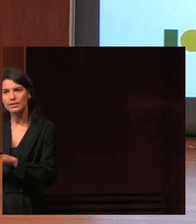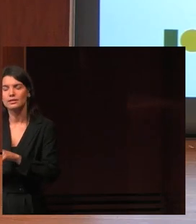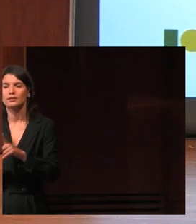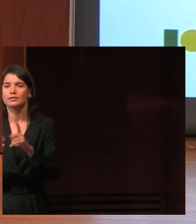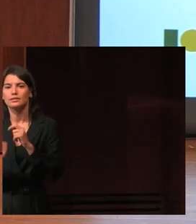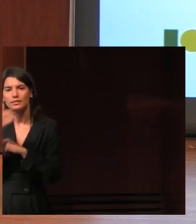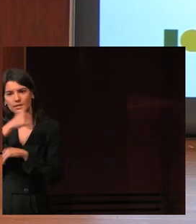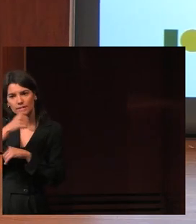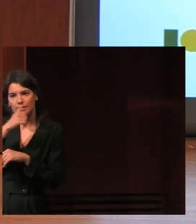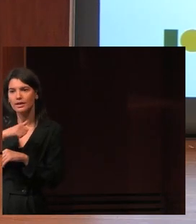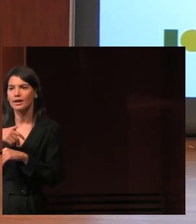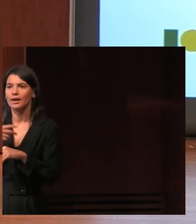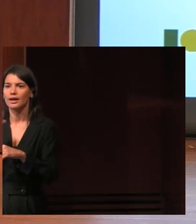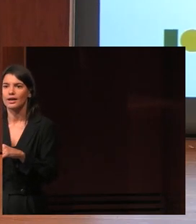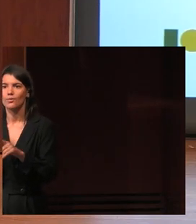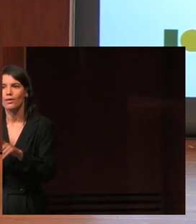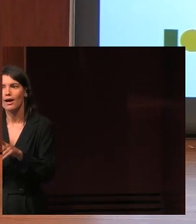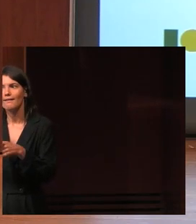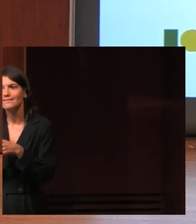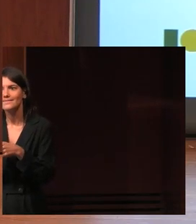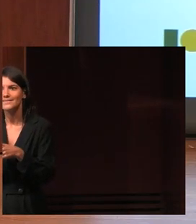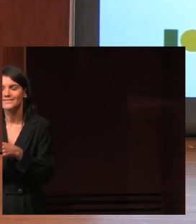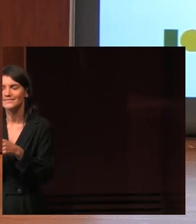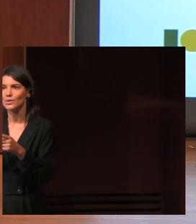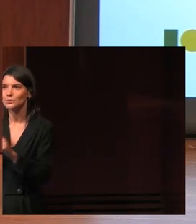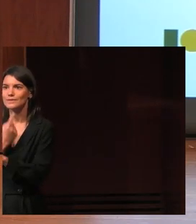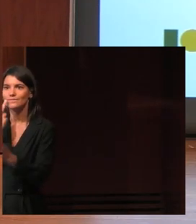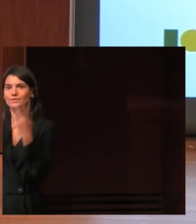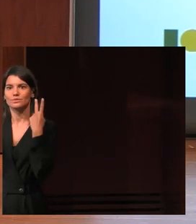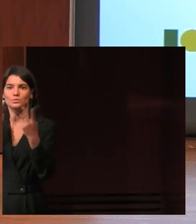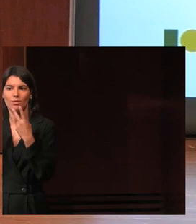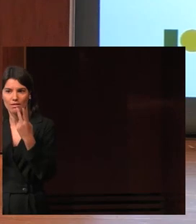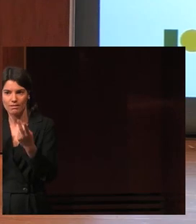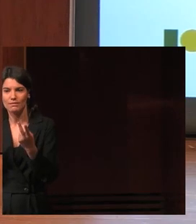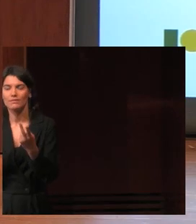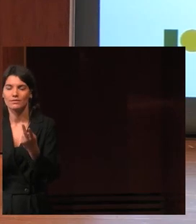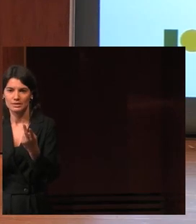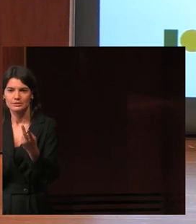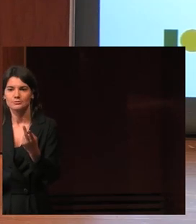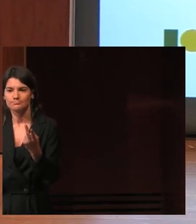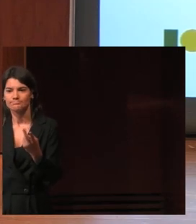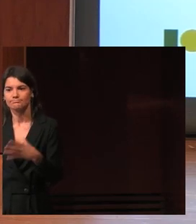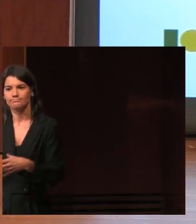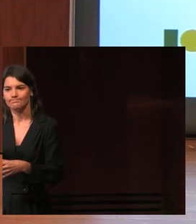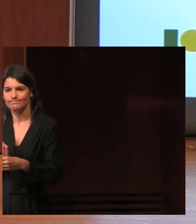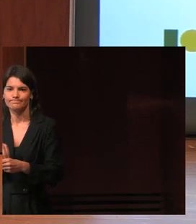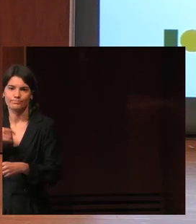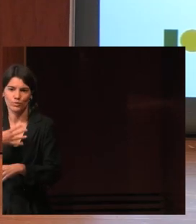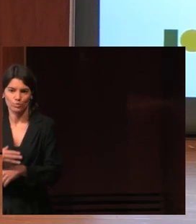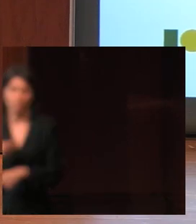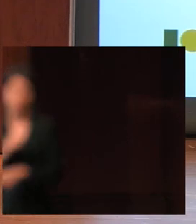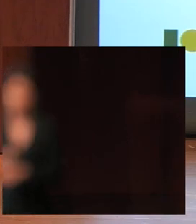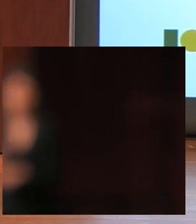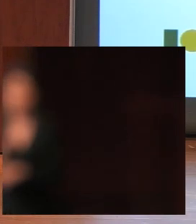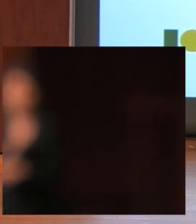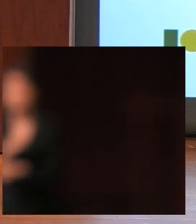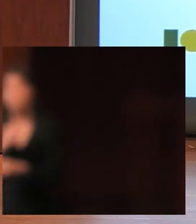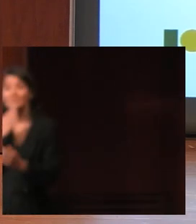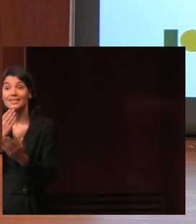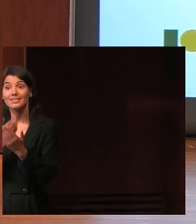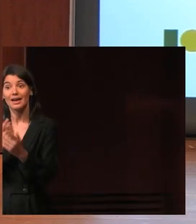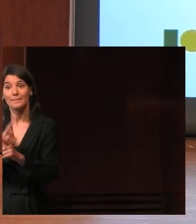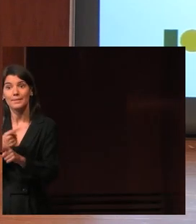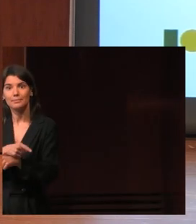world which is a visual world into our world in order to keep the attention of those people